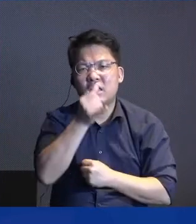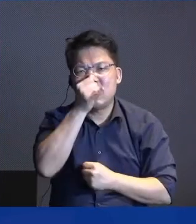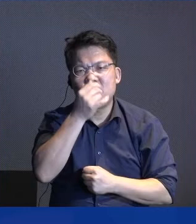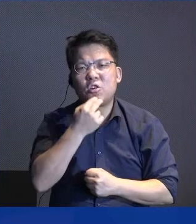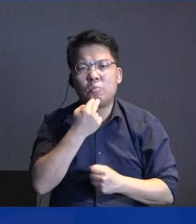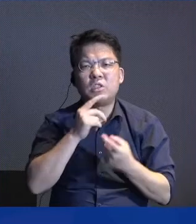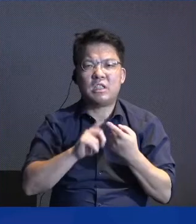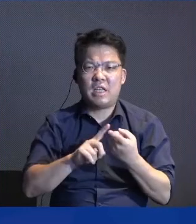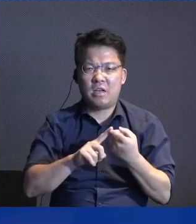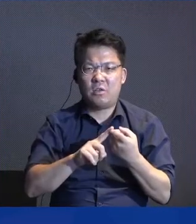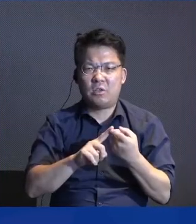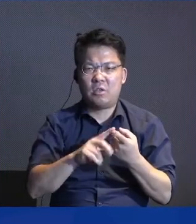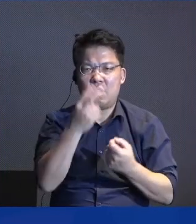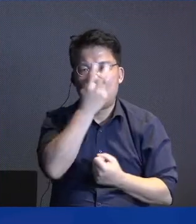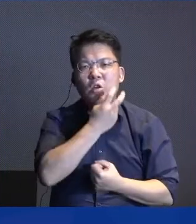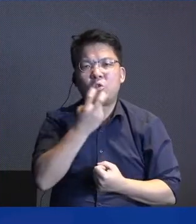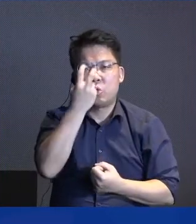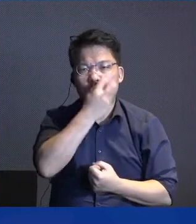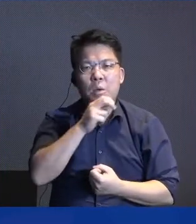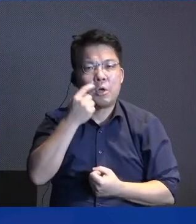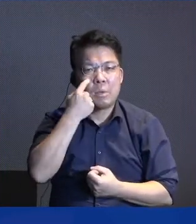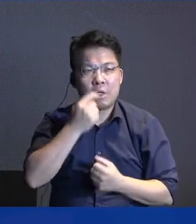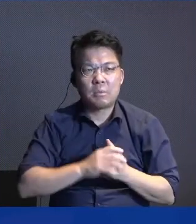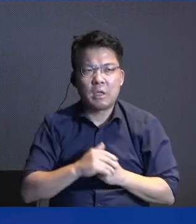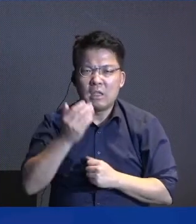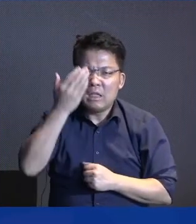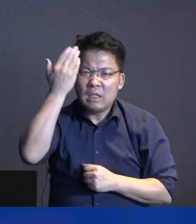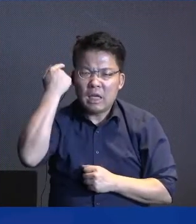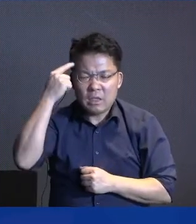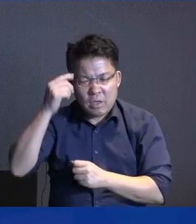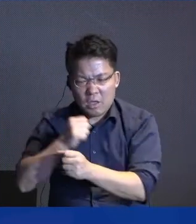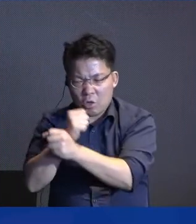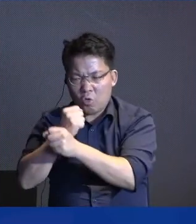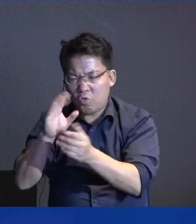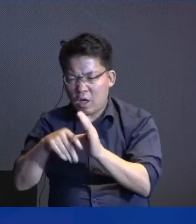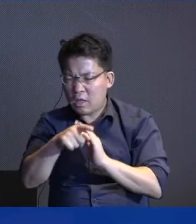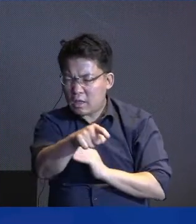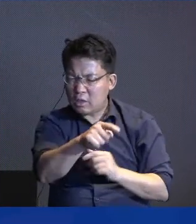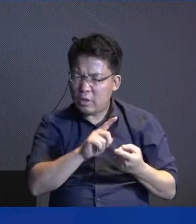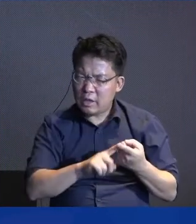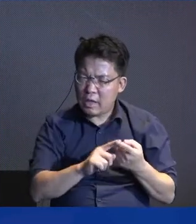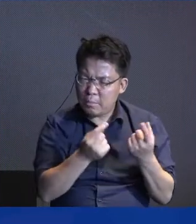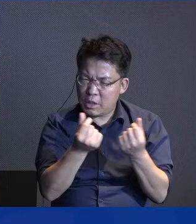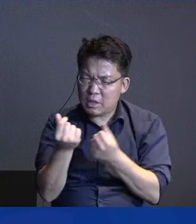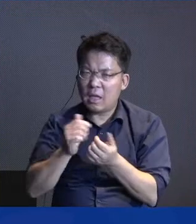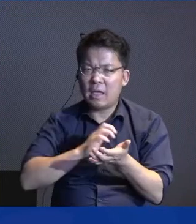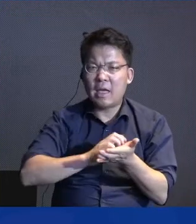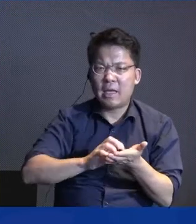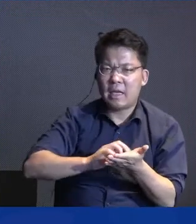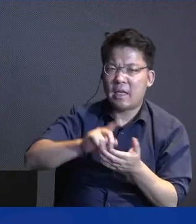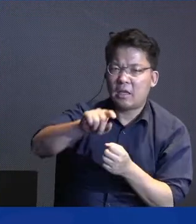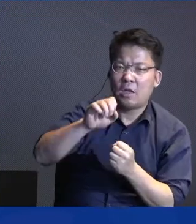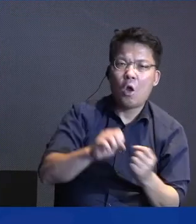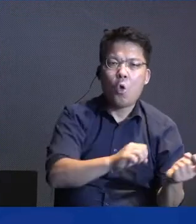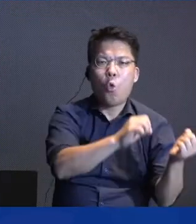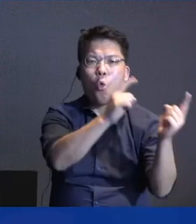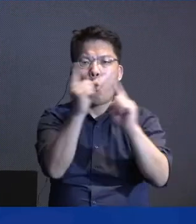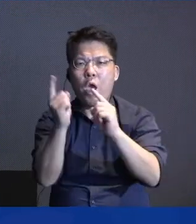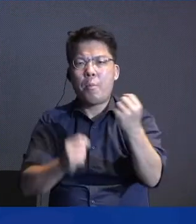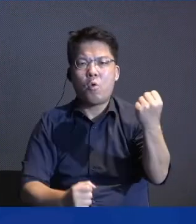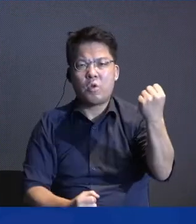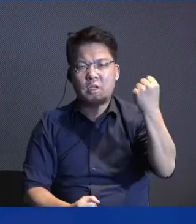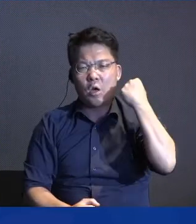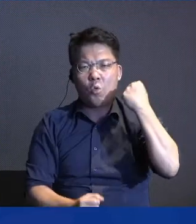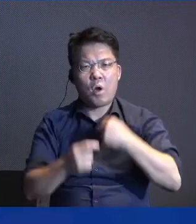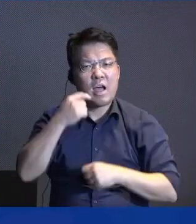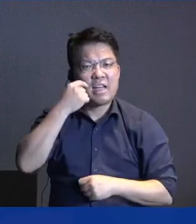that older adults who score higher for resilience and optimism tended to report